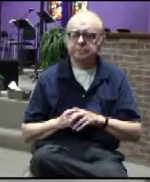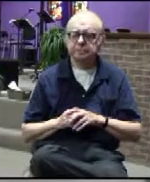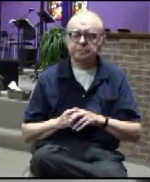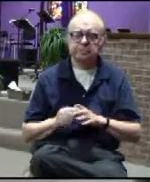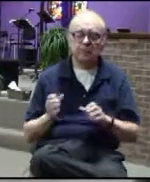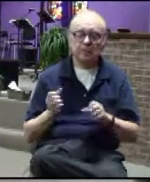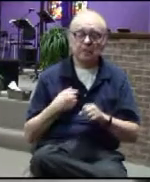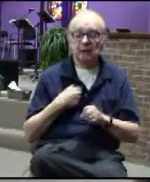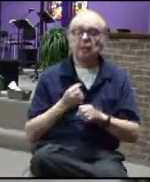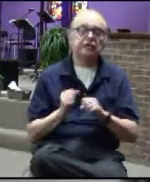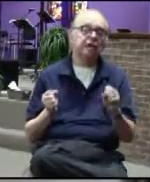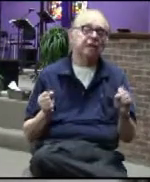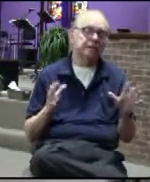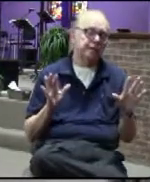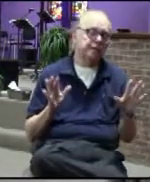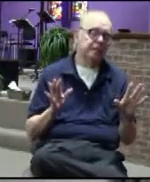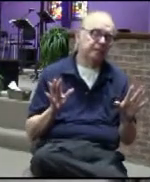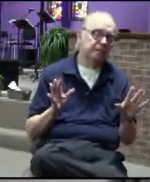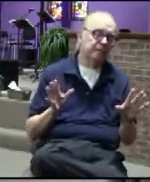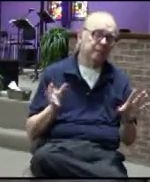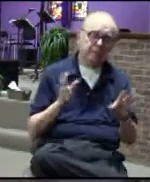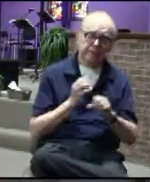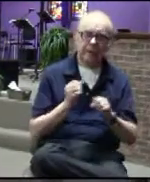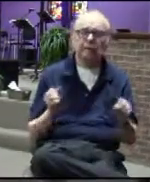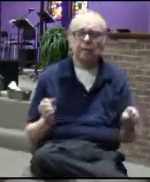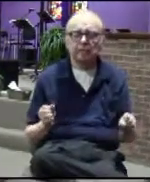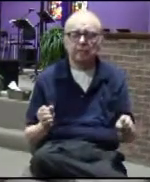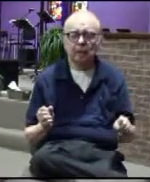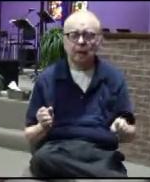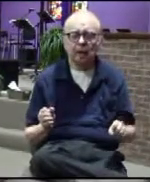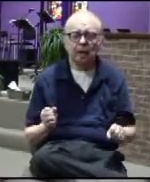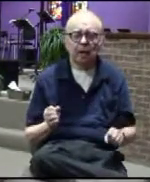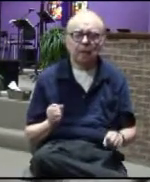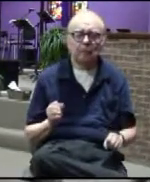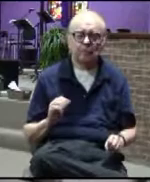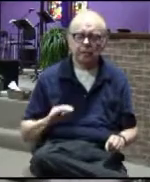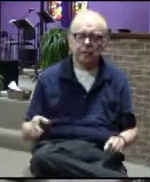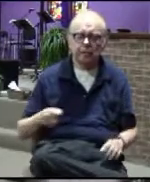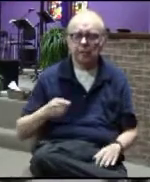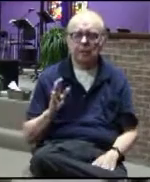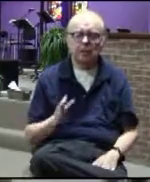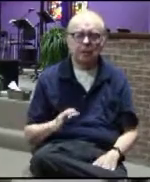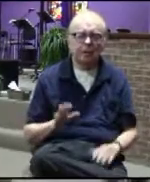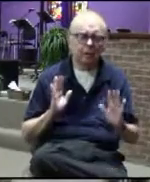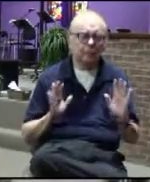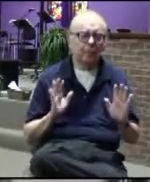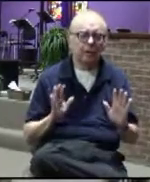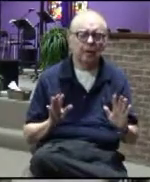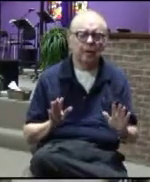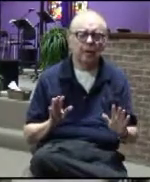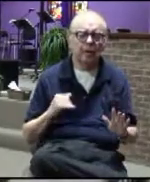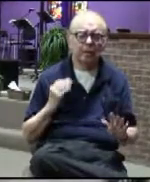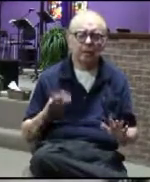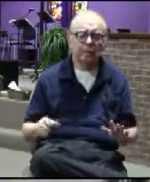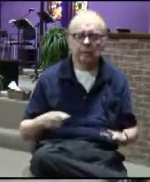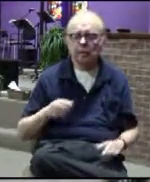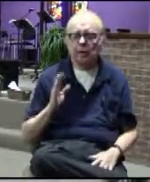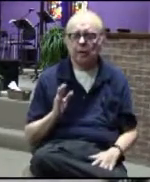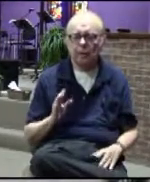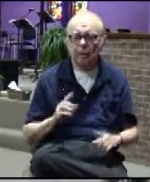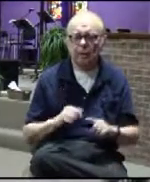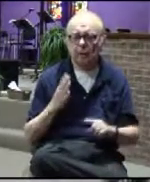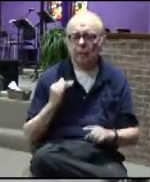I got saved you got saved? we're children of God great wonderful we're children of God